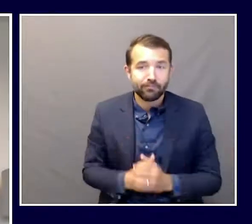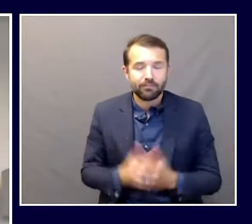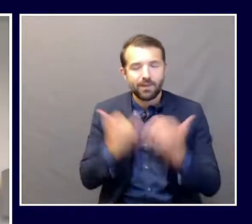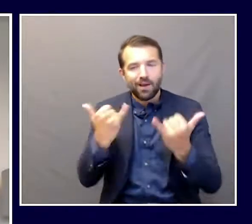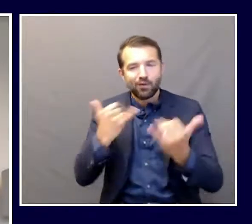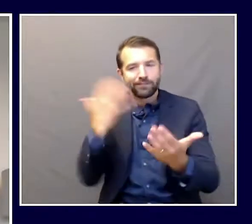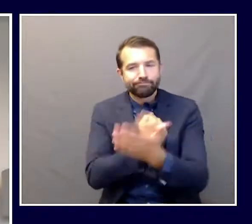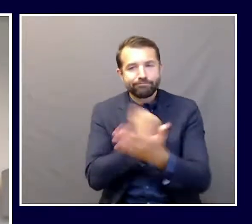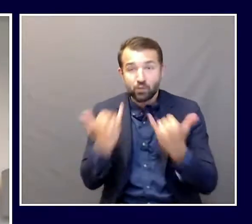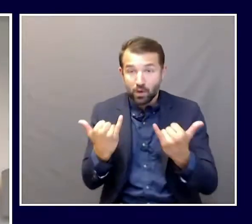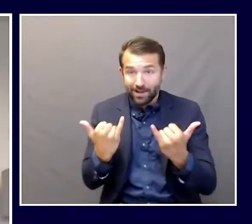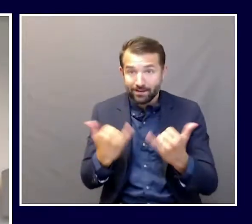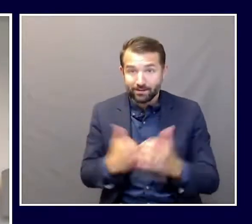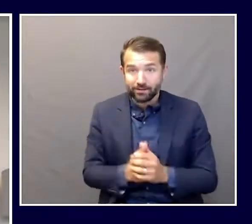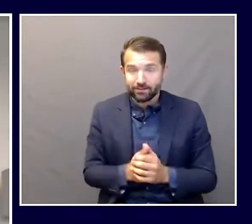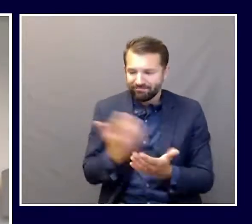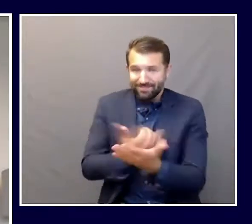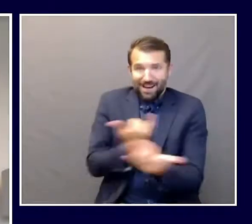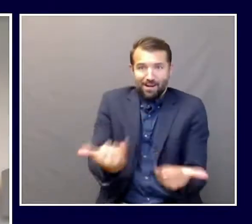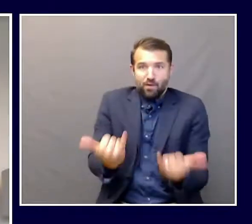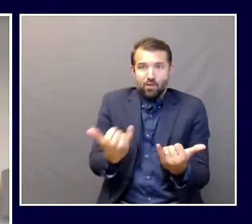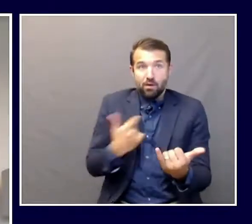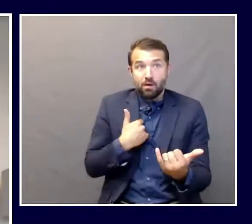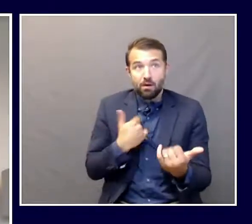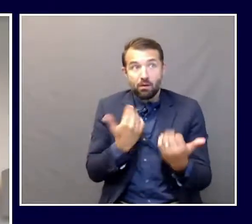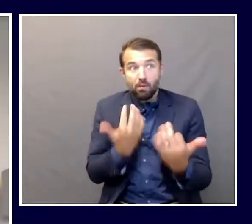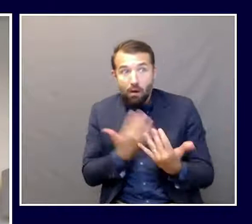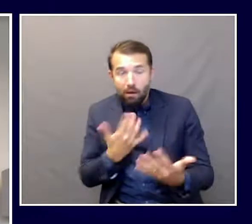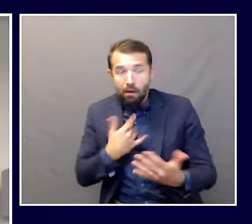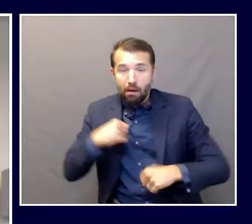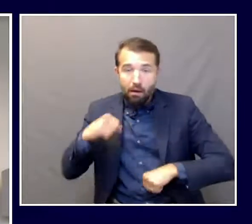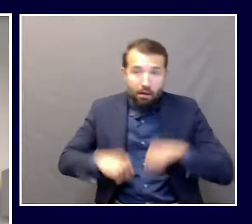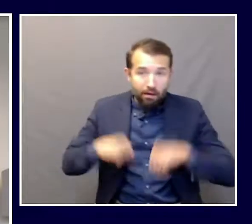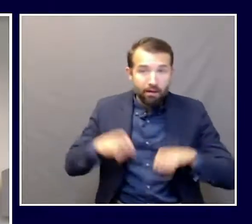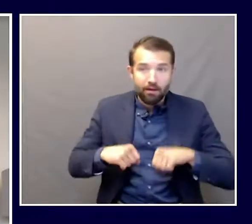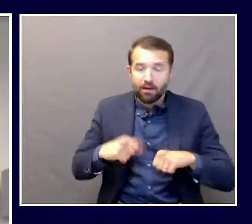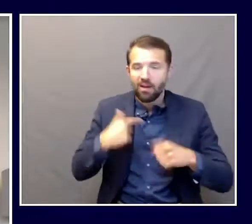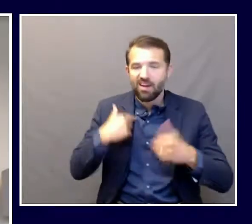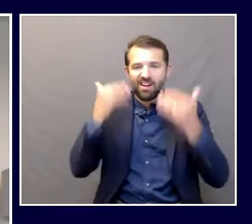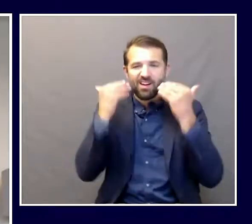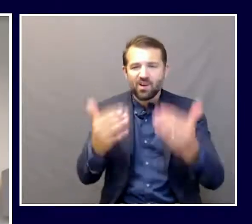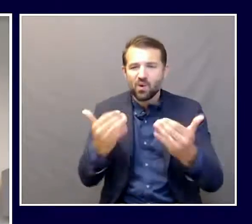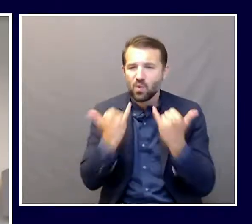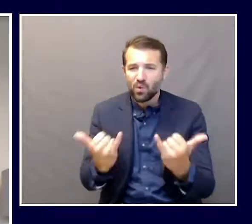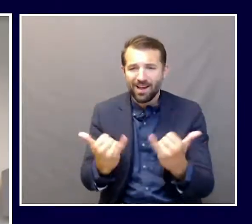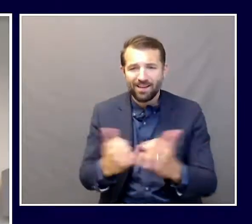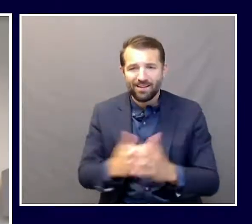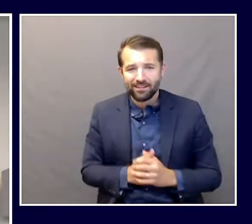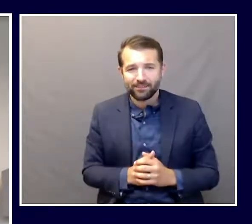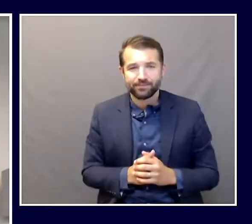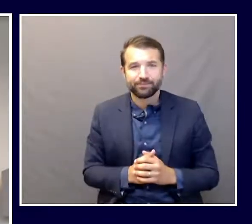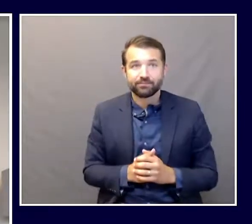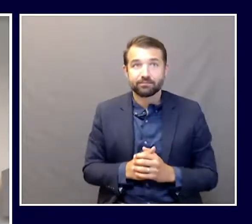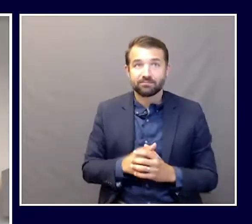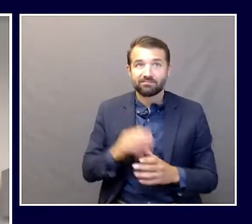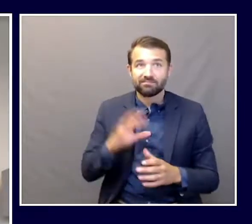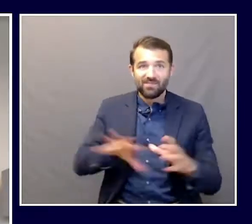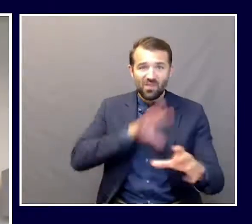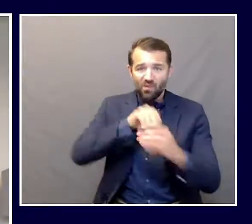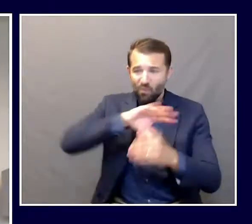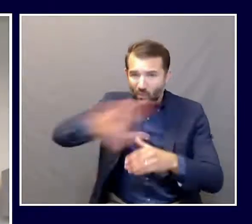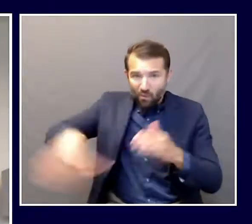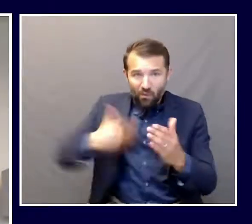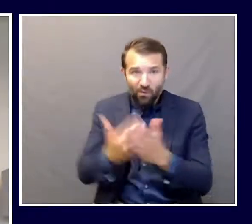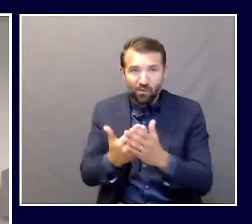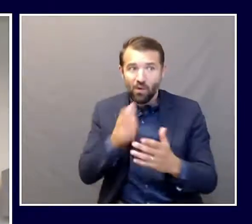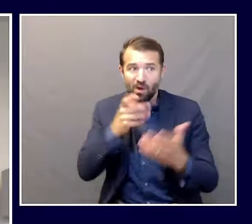not to be waiting on the sidelines, but rather to get into the game. I urge you to get vaccinated and then register for the sweepstakes.